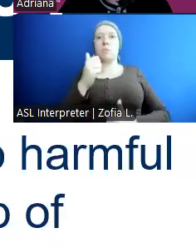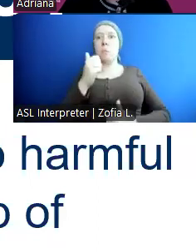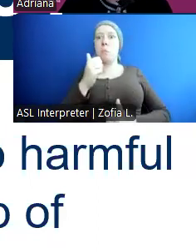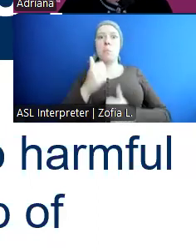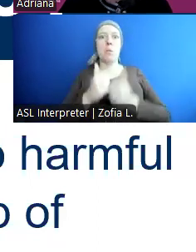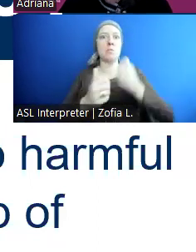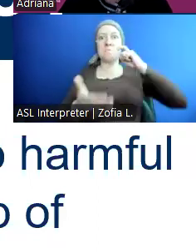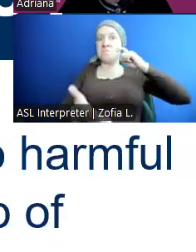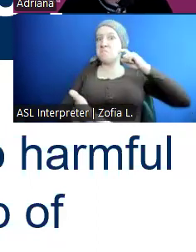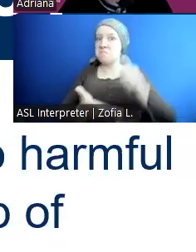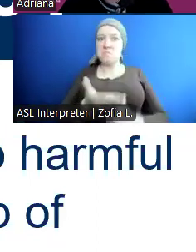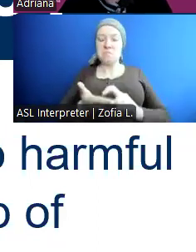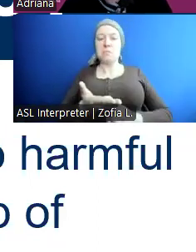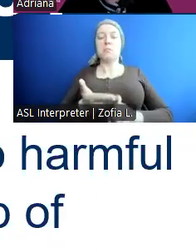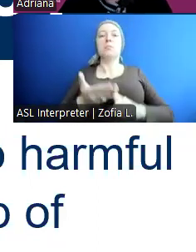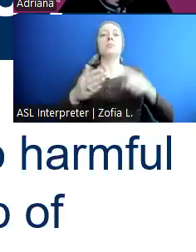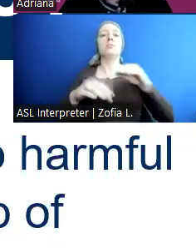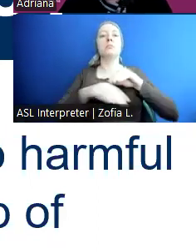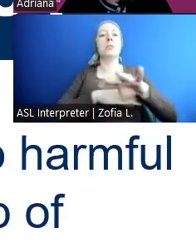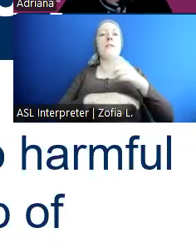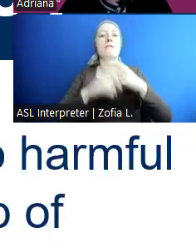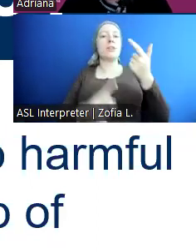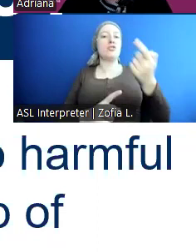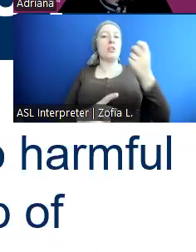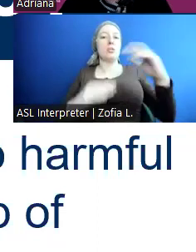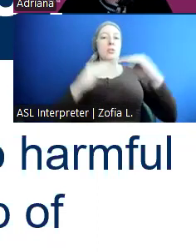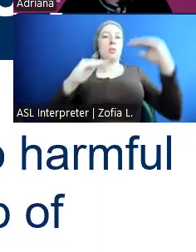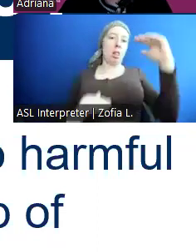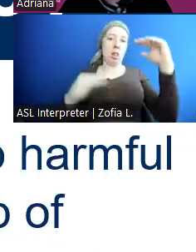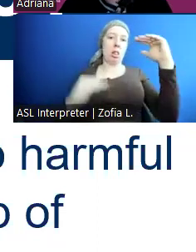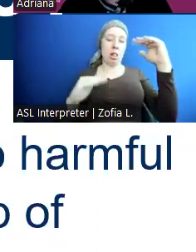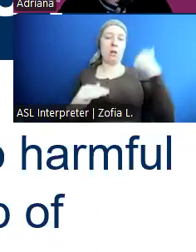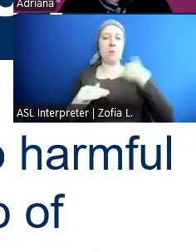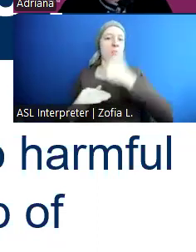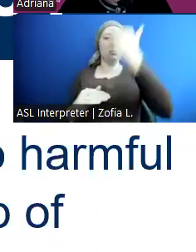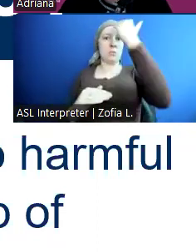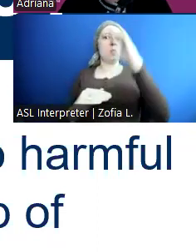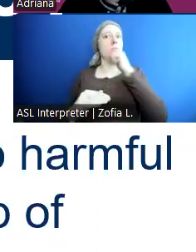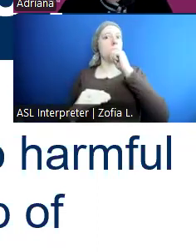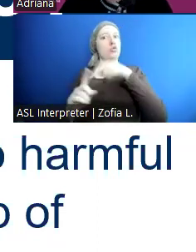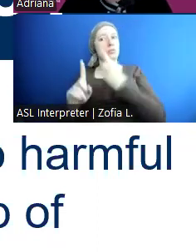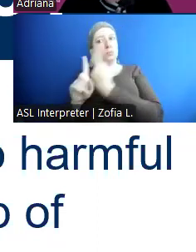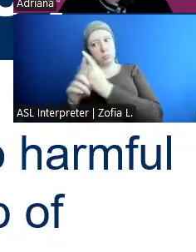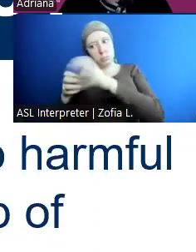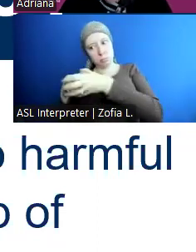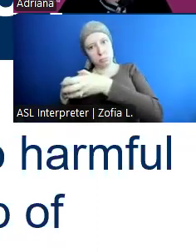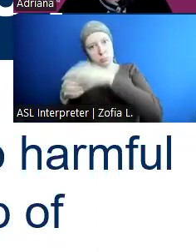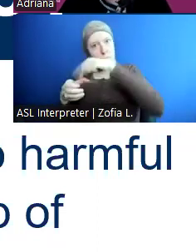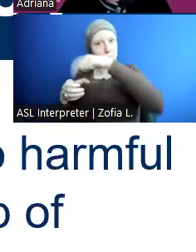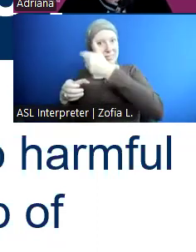gender inequality, so we know that it does not happen in a vacuum. There are laws, gaps in